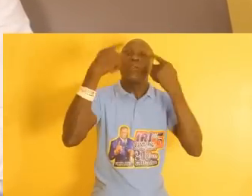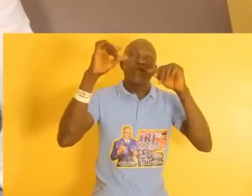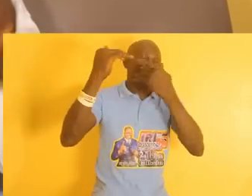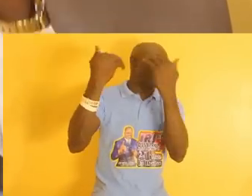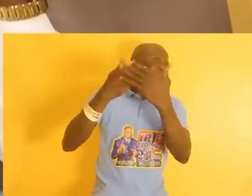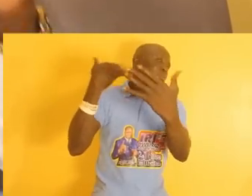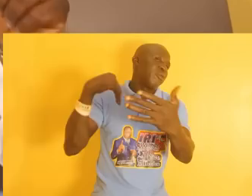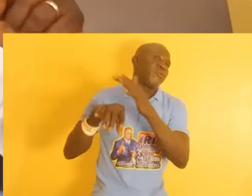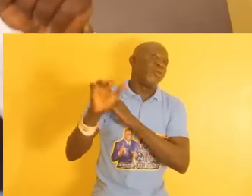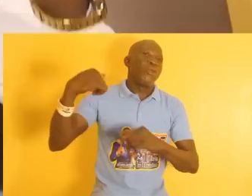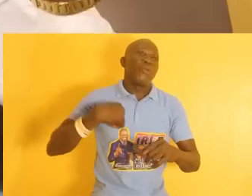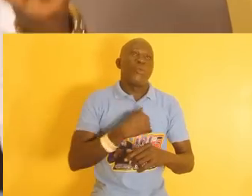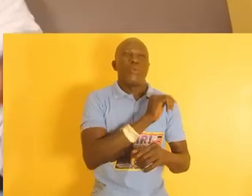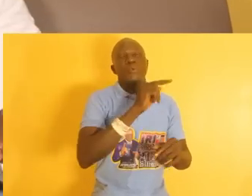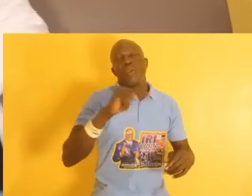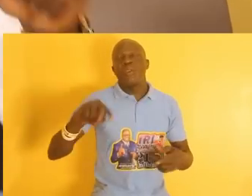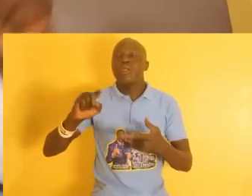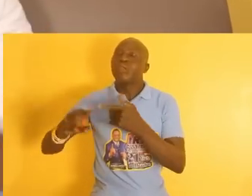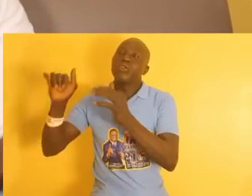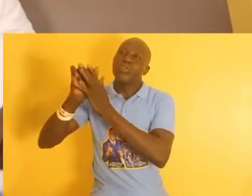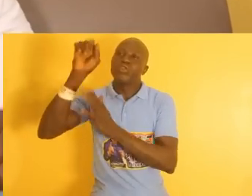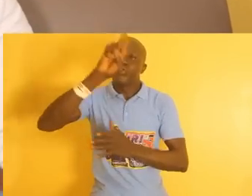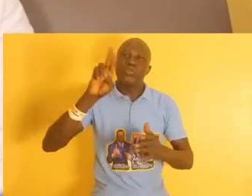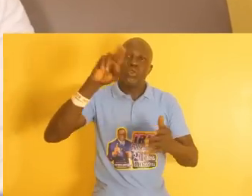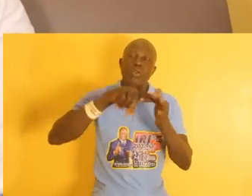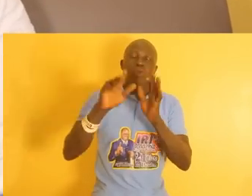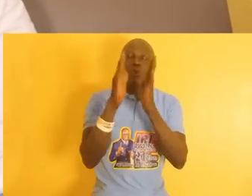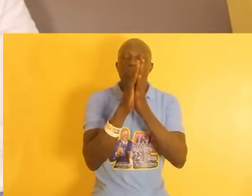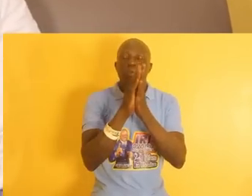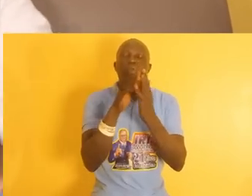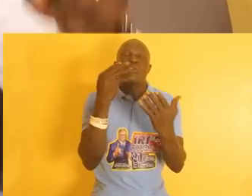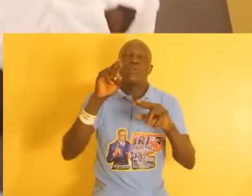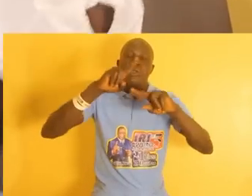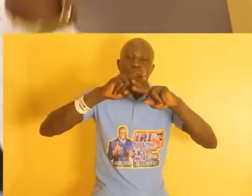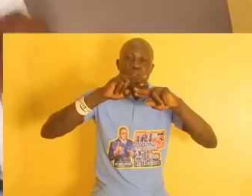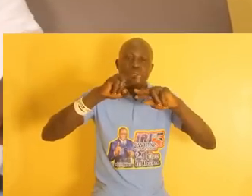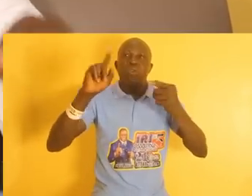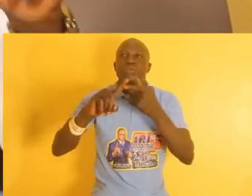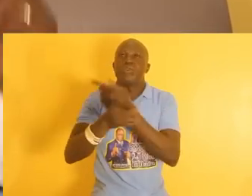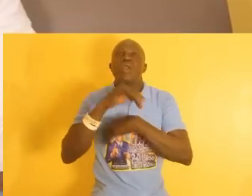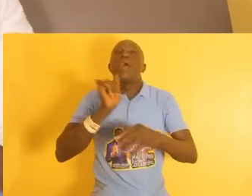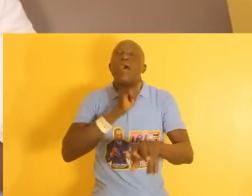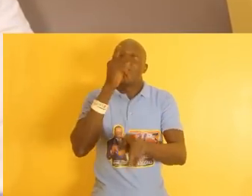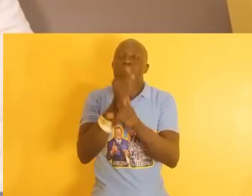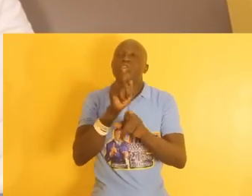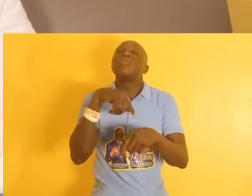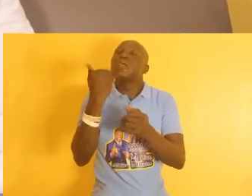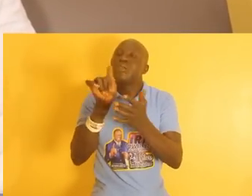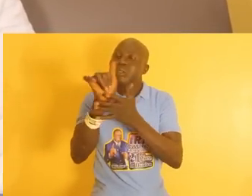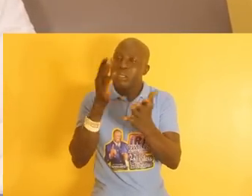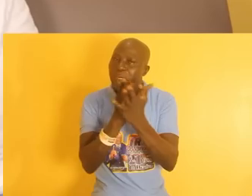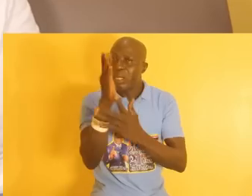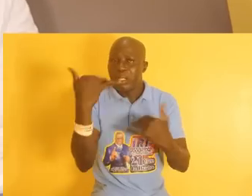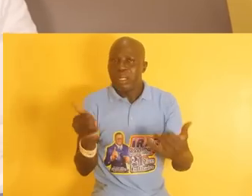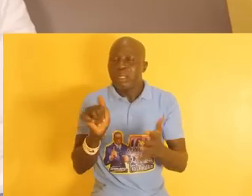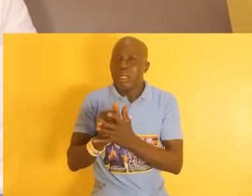announced before. Pe anelo ati fi iyọ gbadura loni. That we need to pray with salt today. Ṣugbọn mo tẹsẹ sọ fun Ọlọ́wọ́ lọ́wọ́ bayi pe. I'm just telling you right